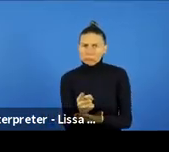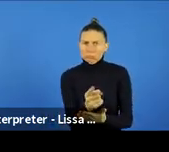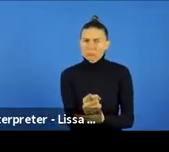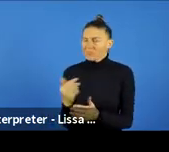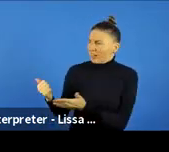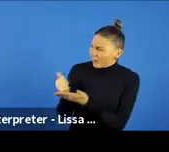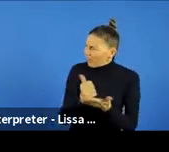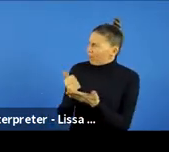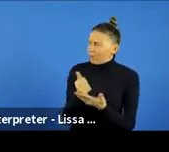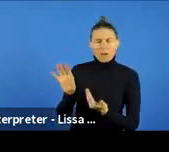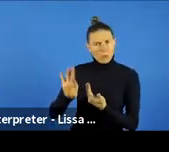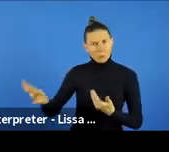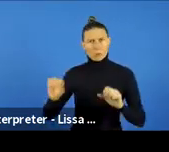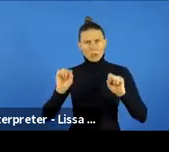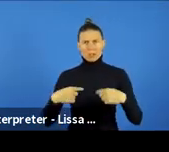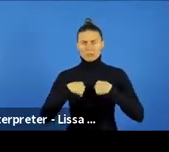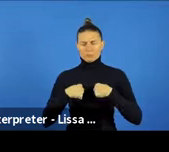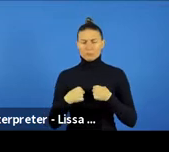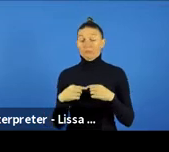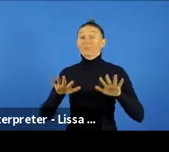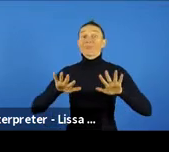While keeping your original website